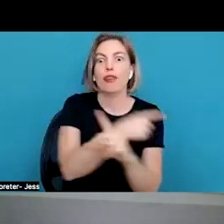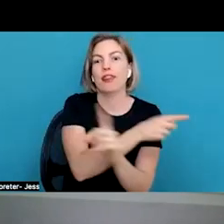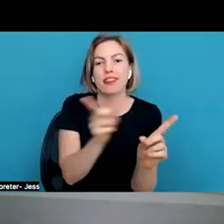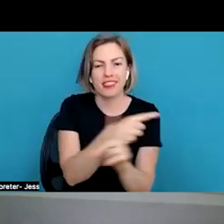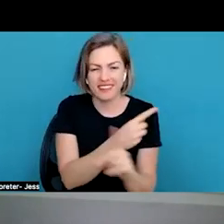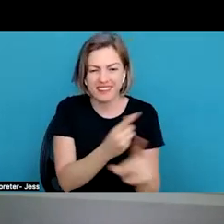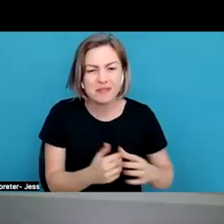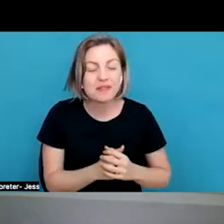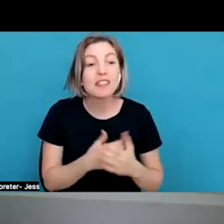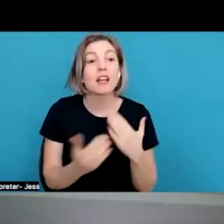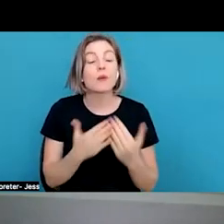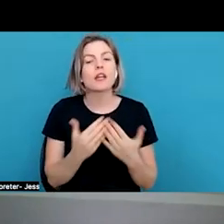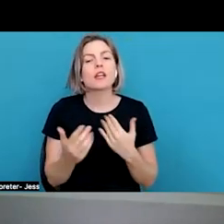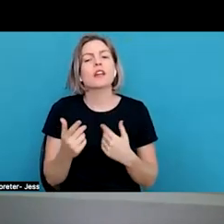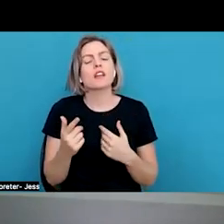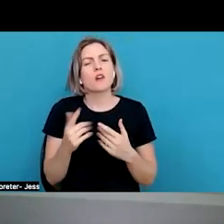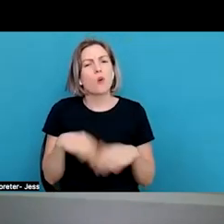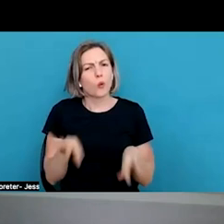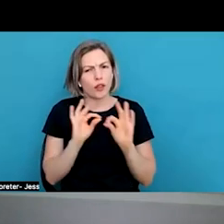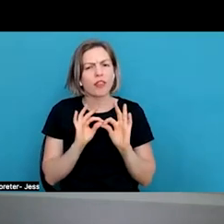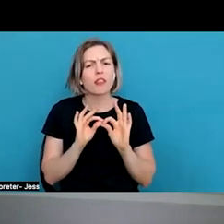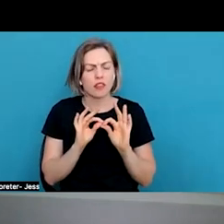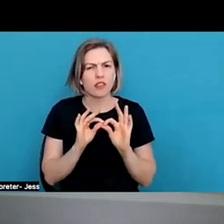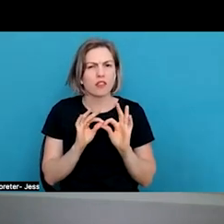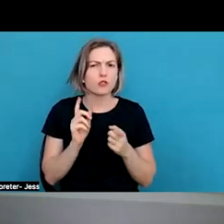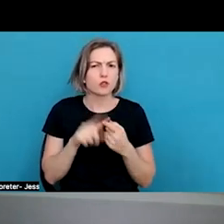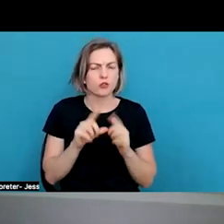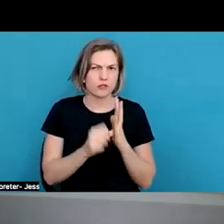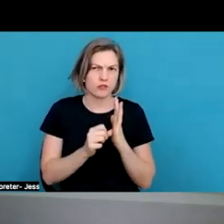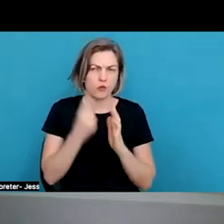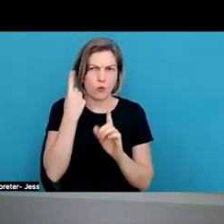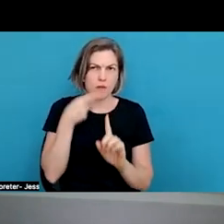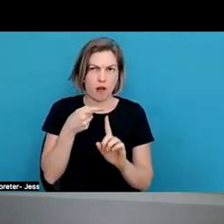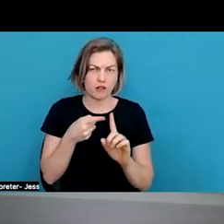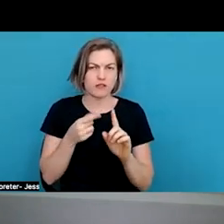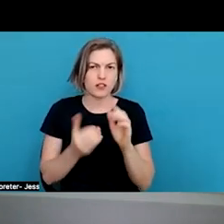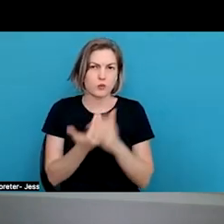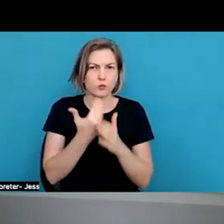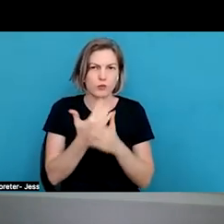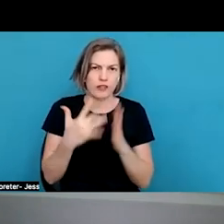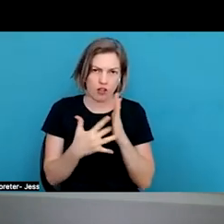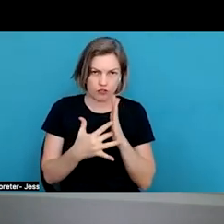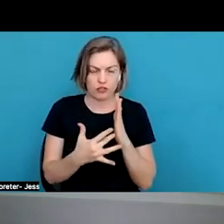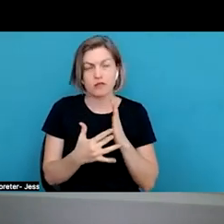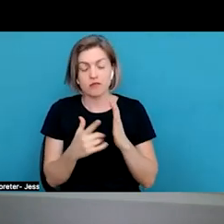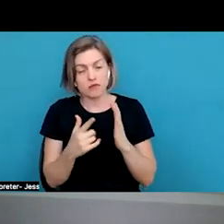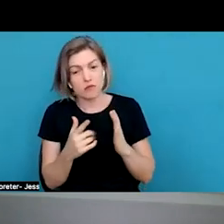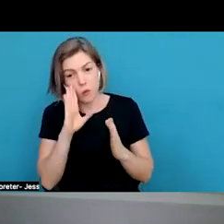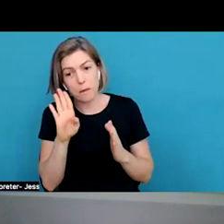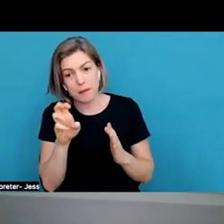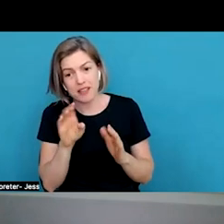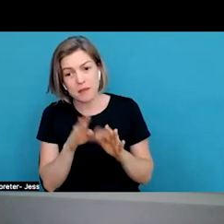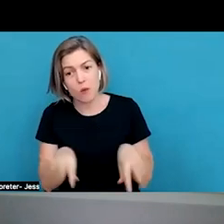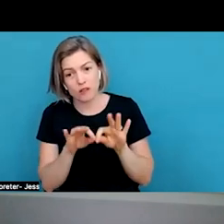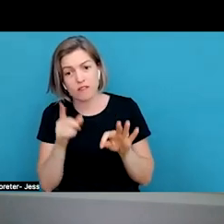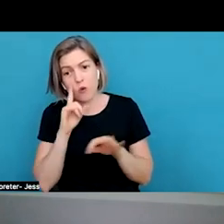nevertheless, I think it's worth highlighting an aspect of this emerging technology that's likely to be very important in the infobot